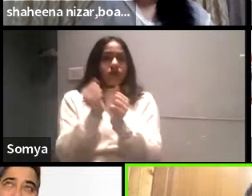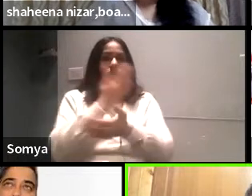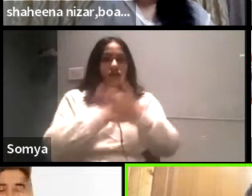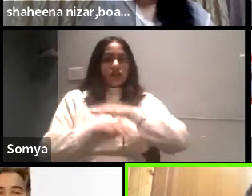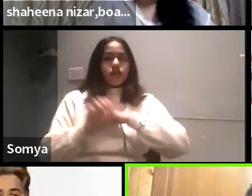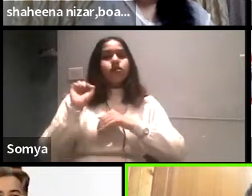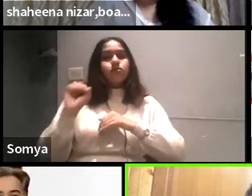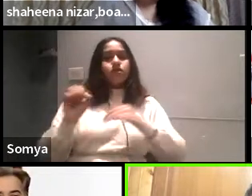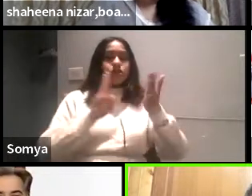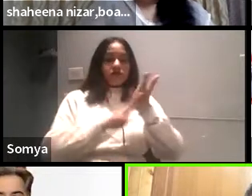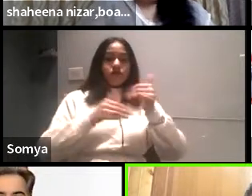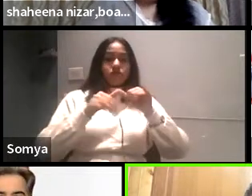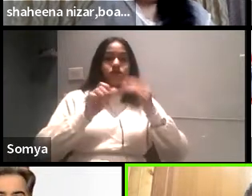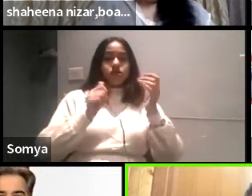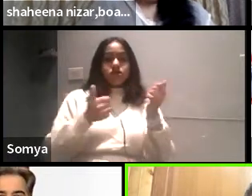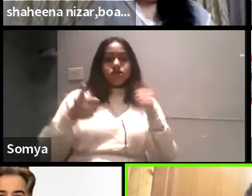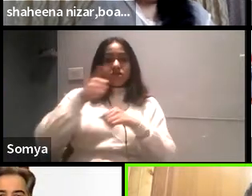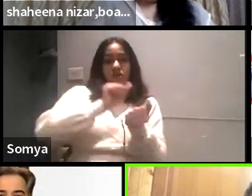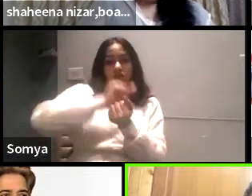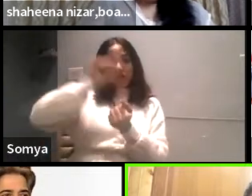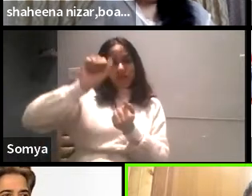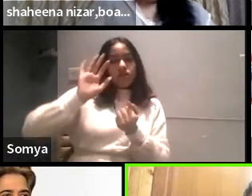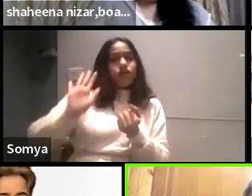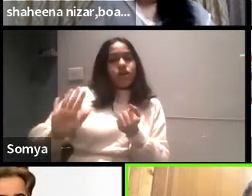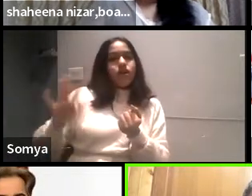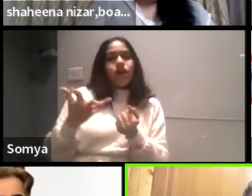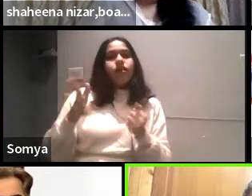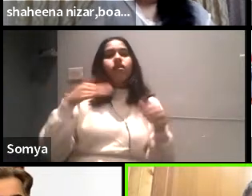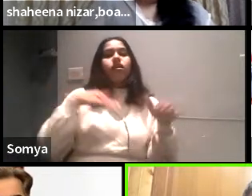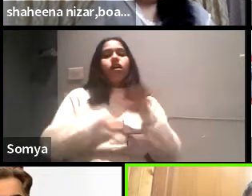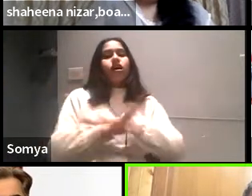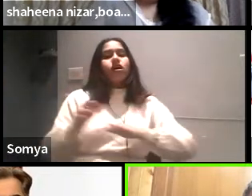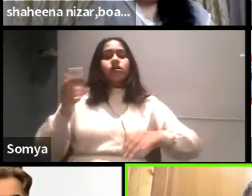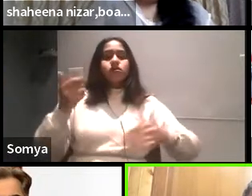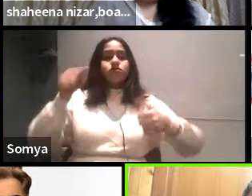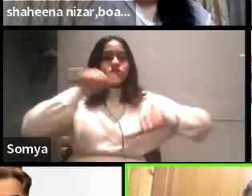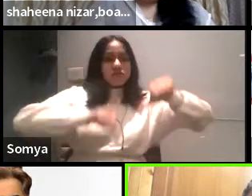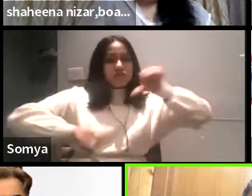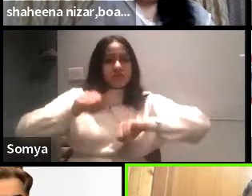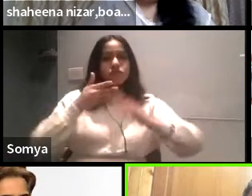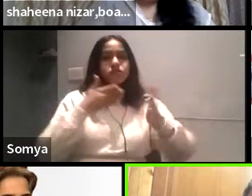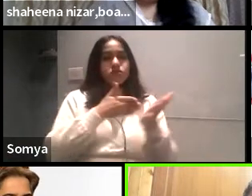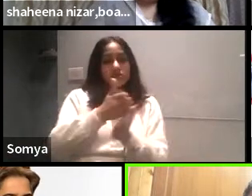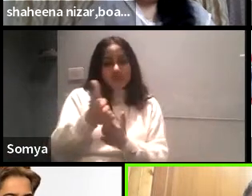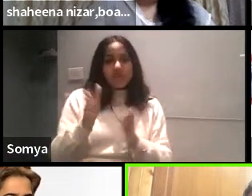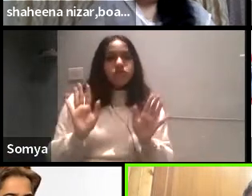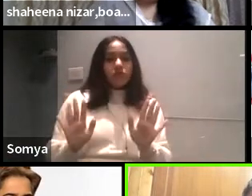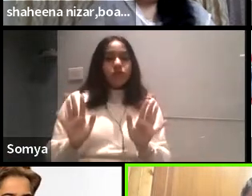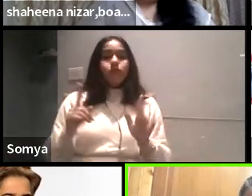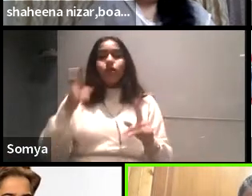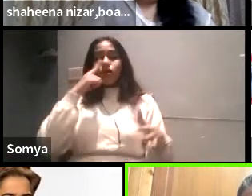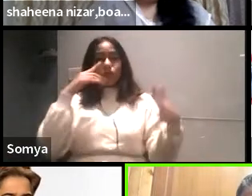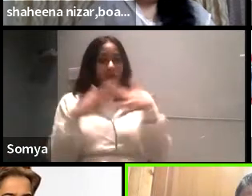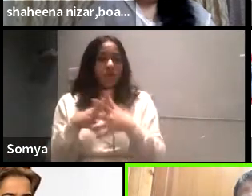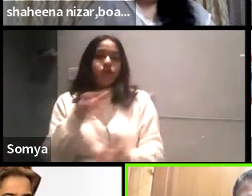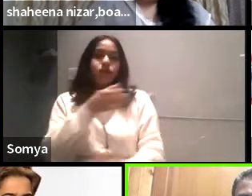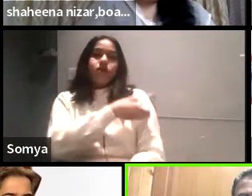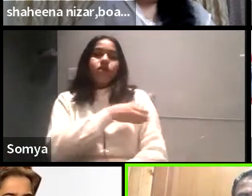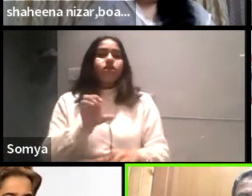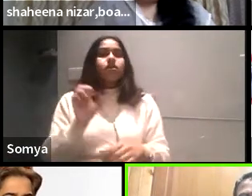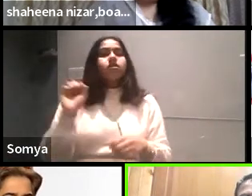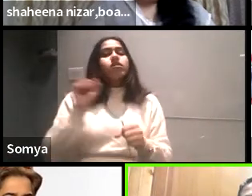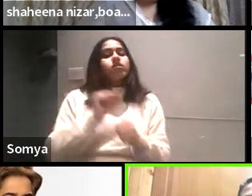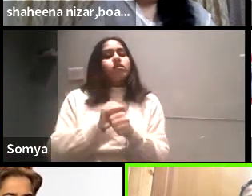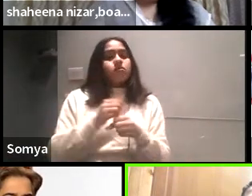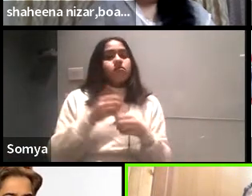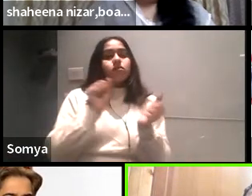degree in science, law, and social work, and holds PhD in micro enterprises and women empowerment. So thank you,